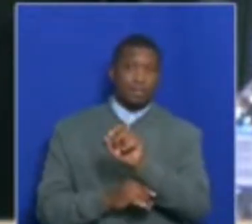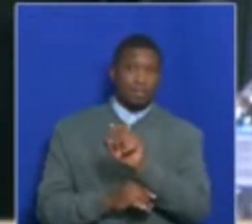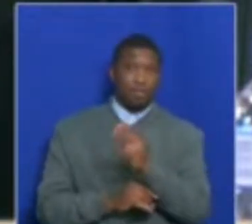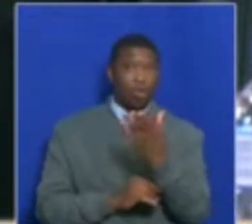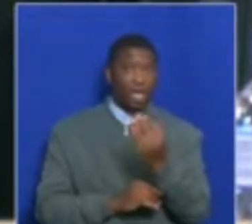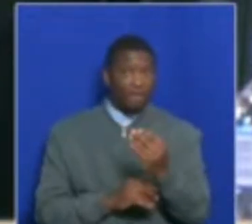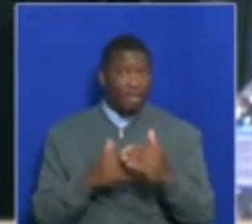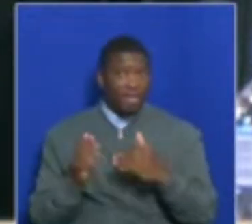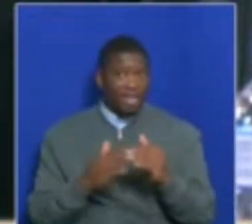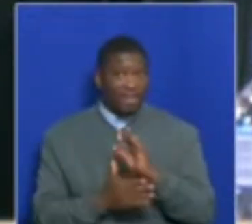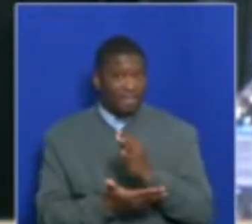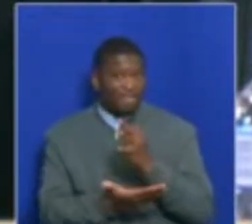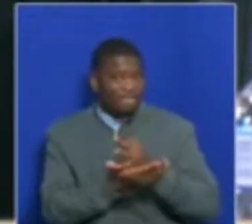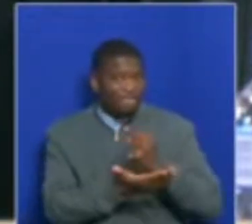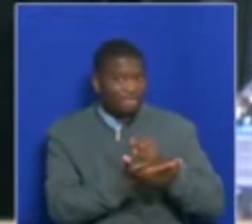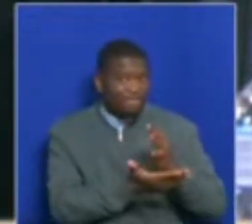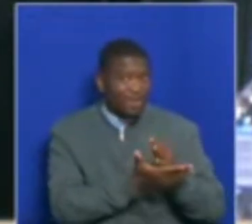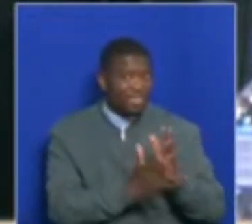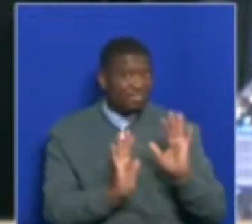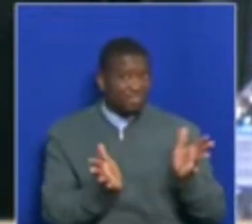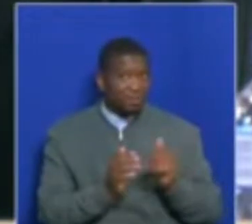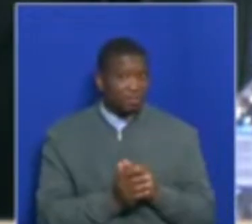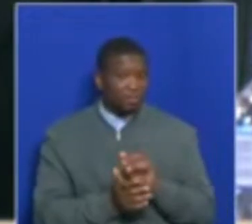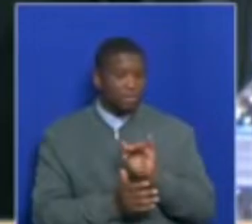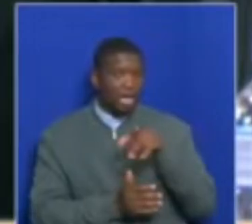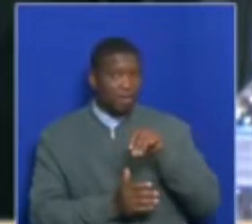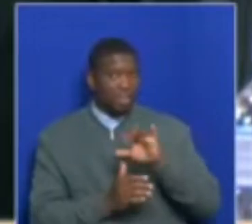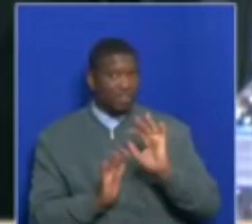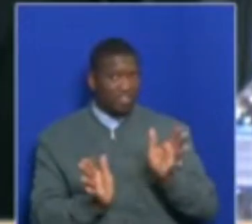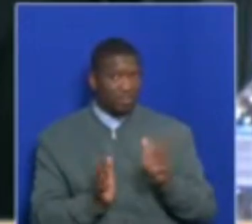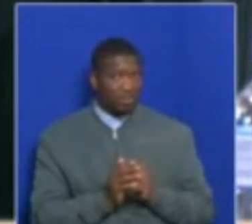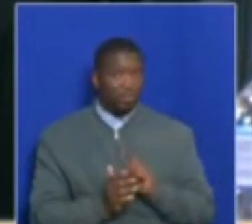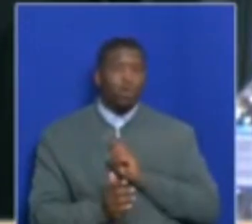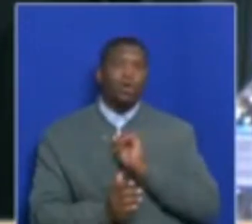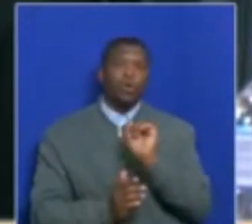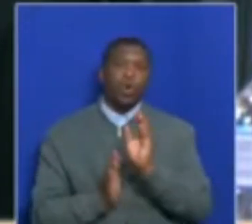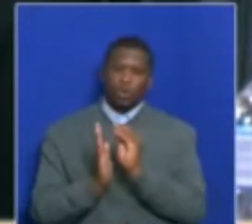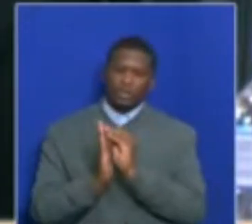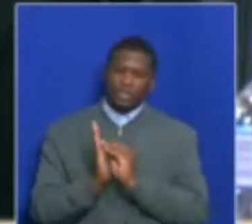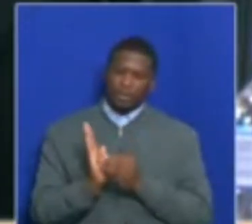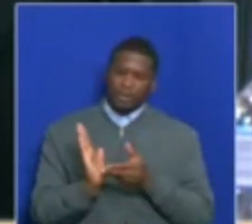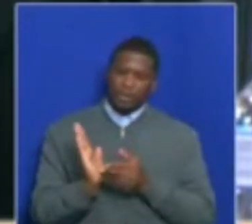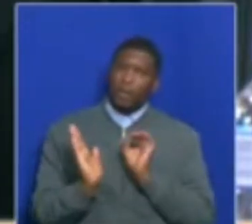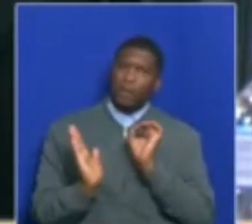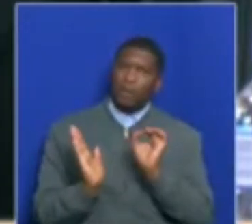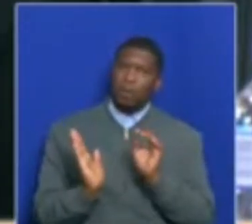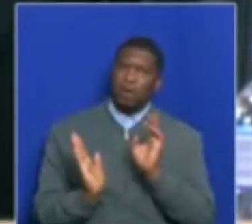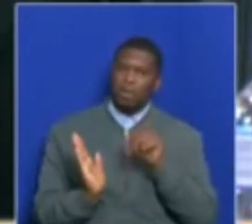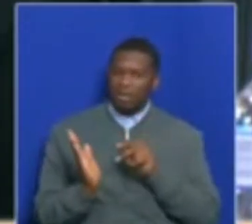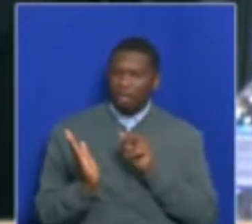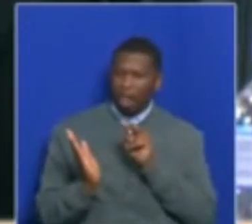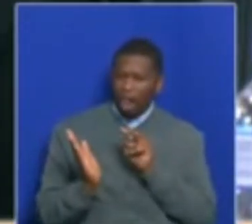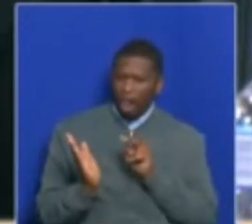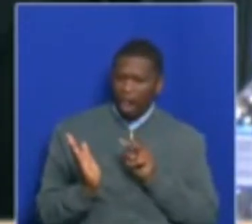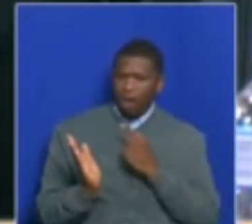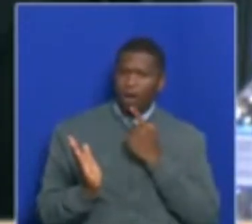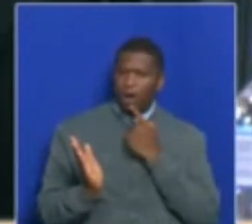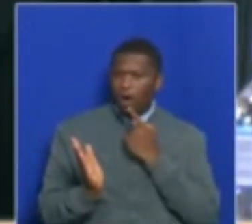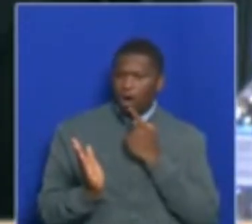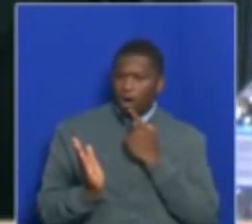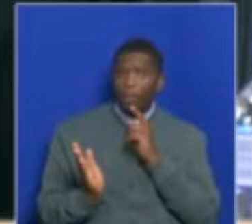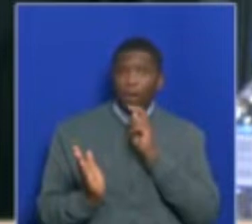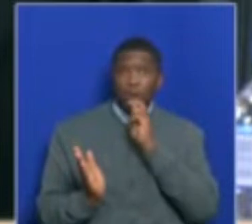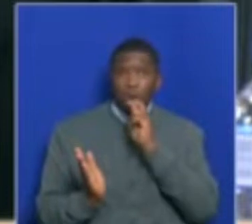that IPID has? Because your statement doesn't do that. It requires one to read between the lines that this is what you are